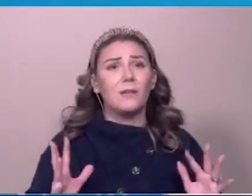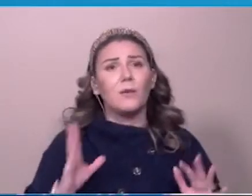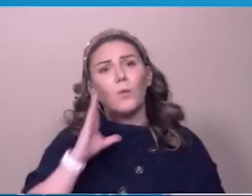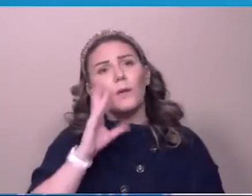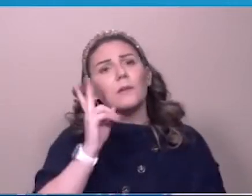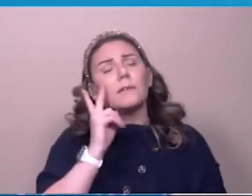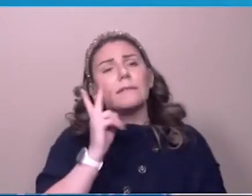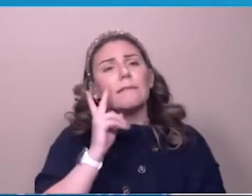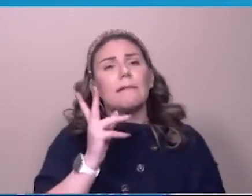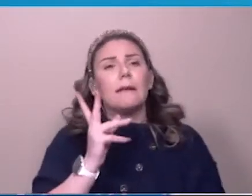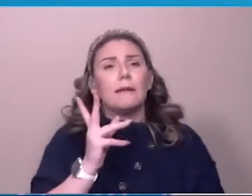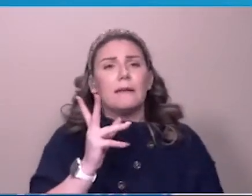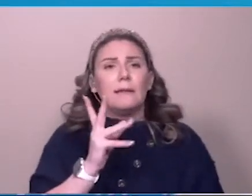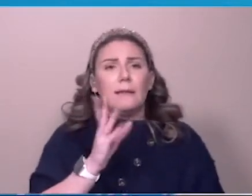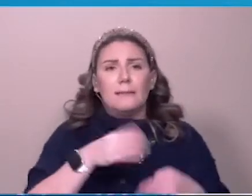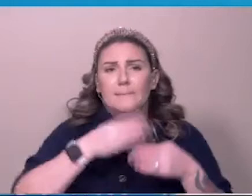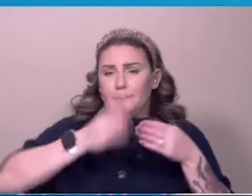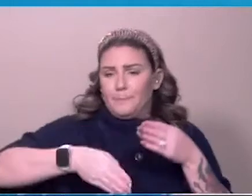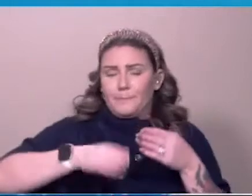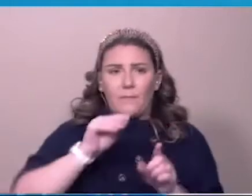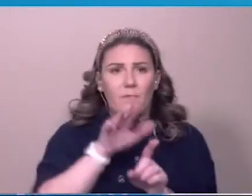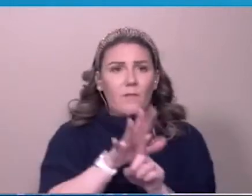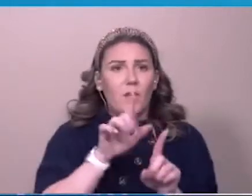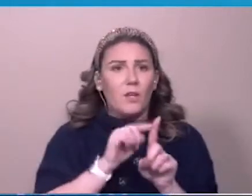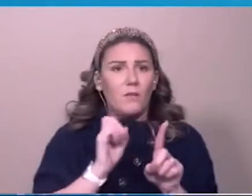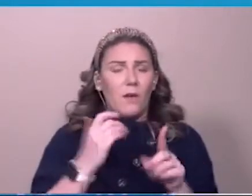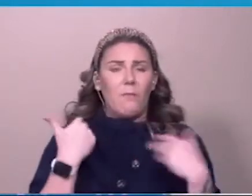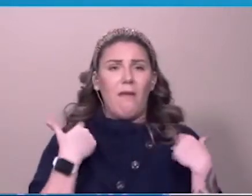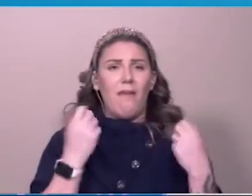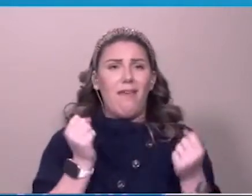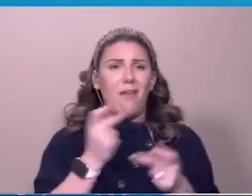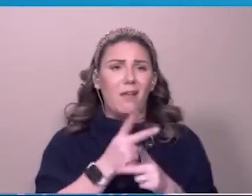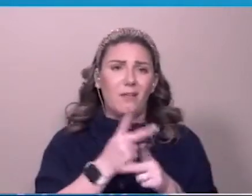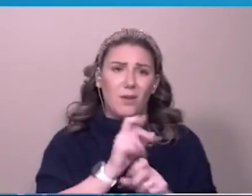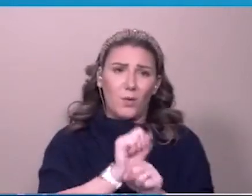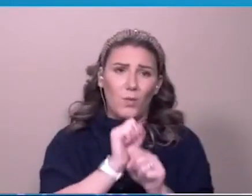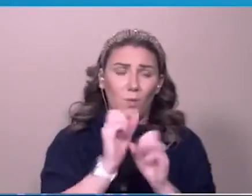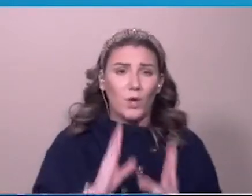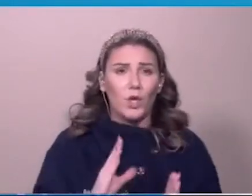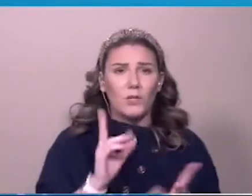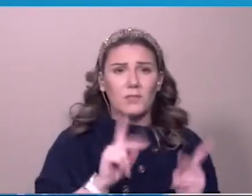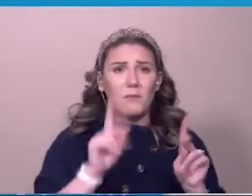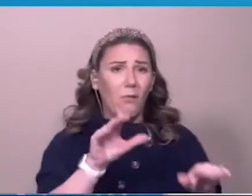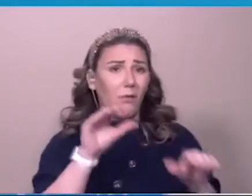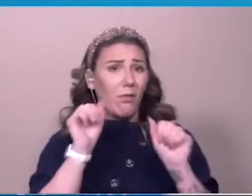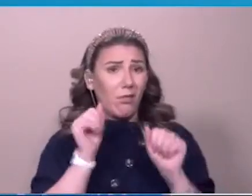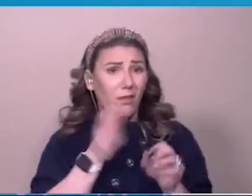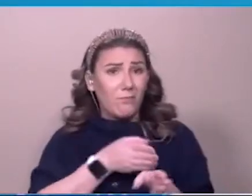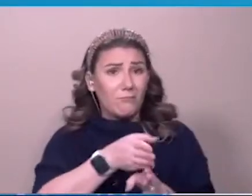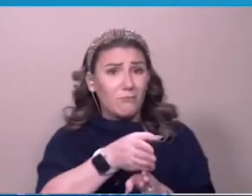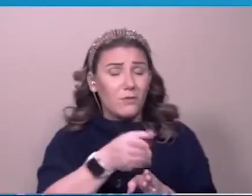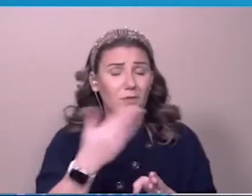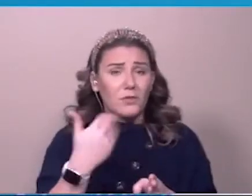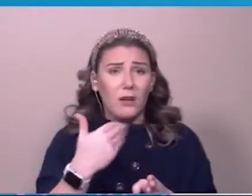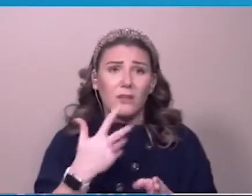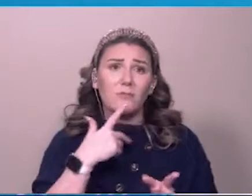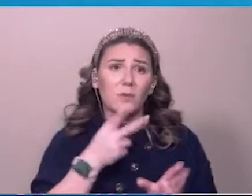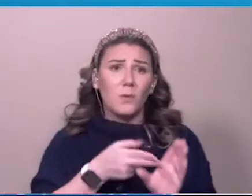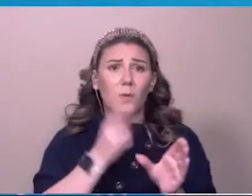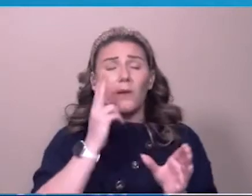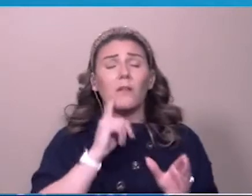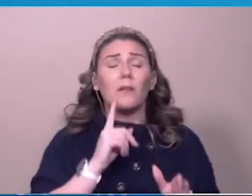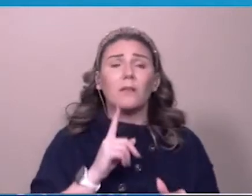the ramifications long-term to our healthcare workers, people leaving the profession. We're going to continue to have